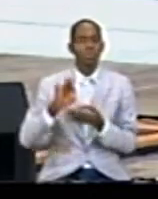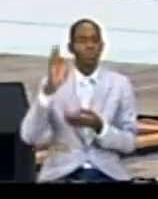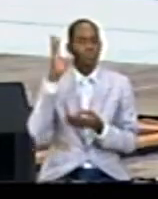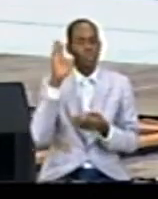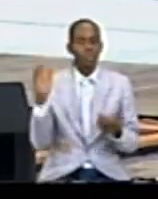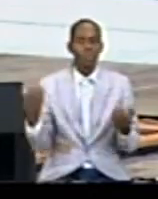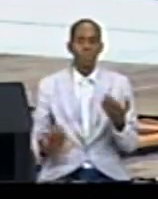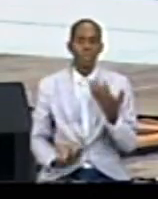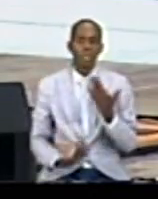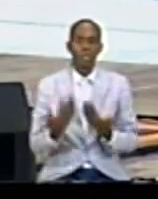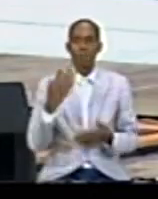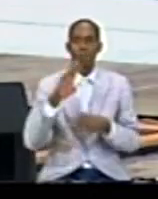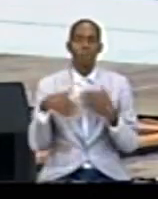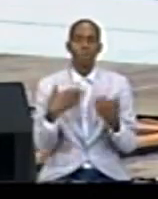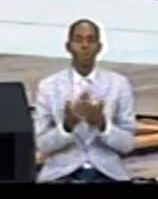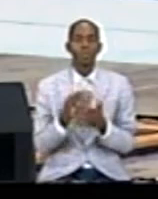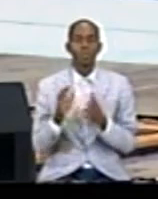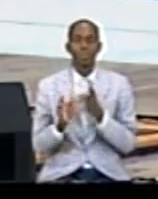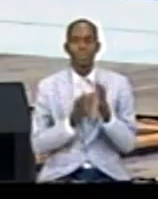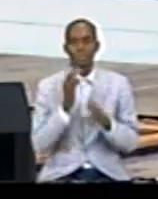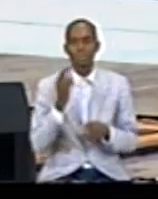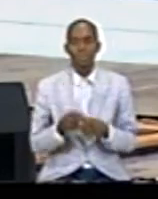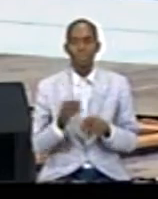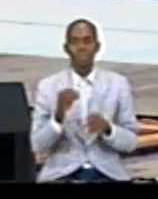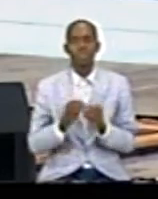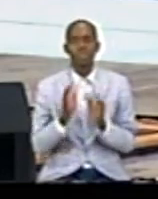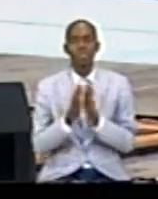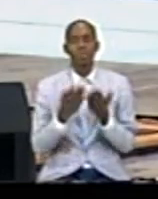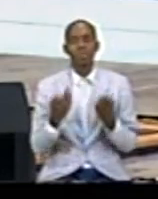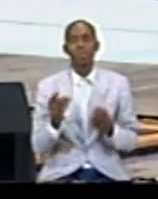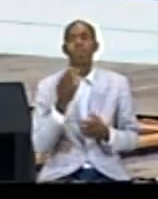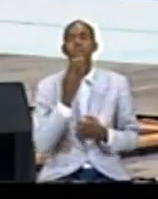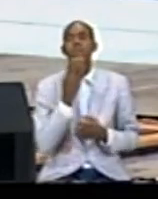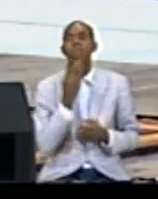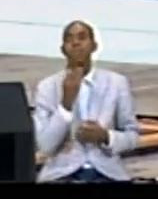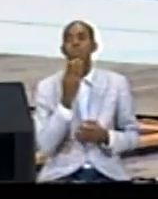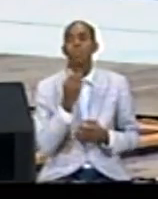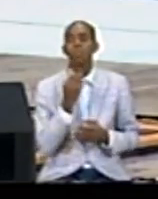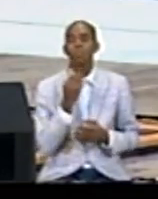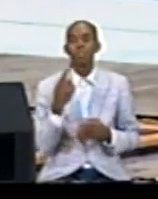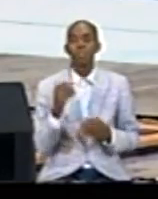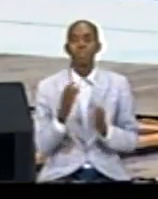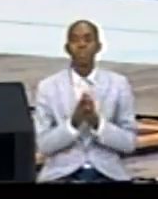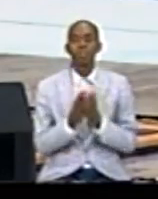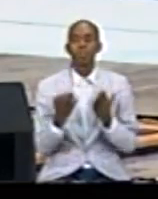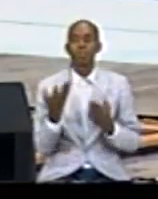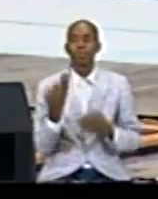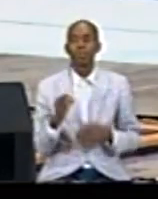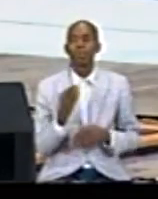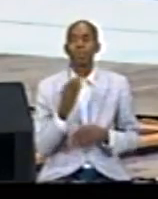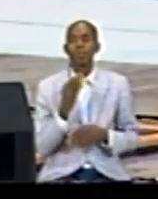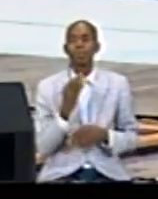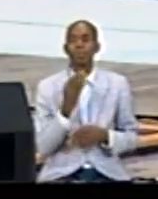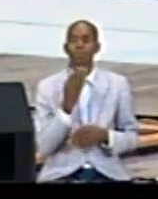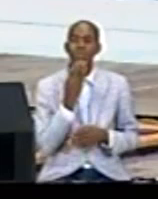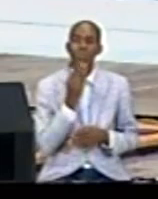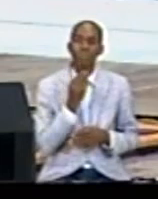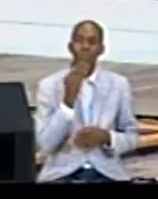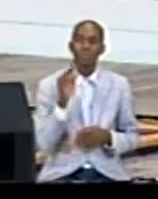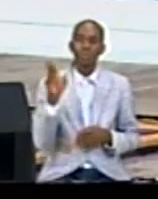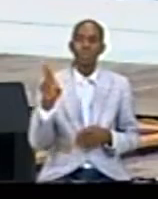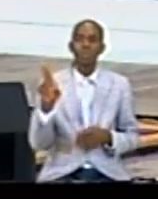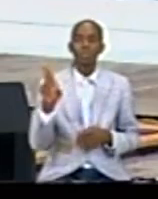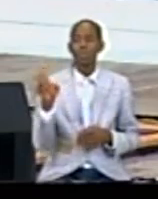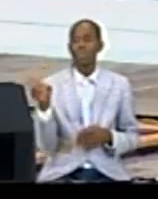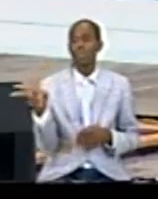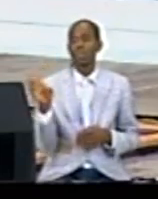up. Yeah. Hebrews chapter 2. Hebrews chapter 2. And I'm